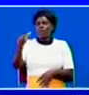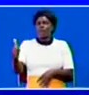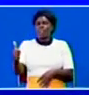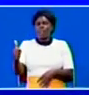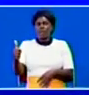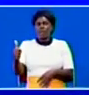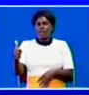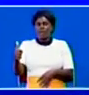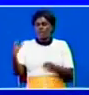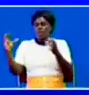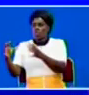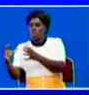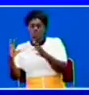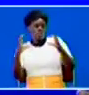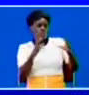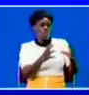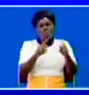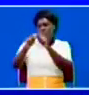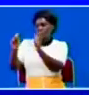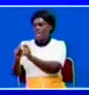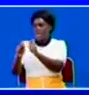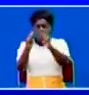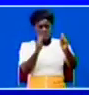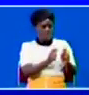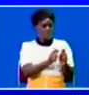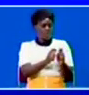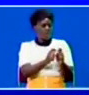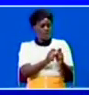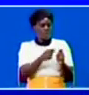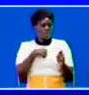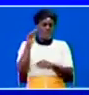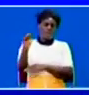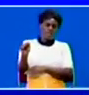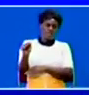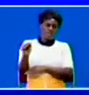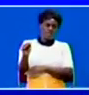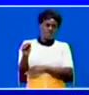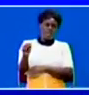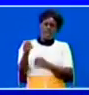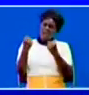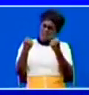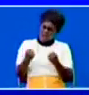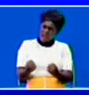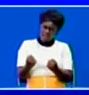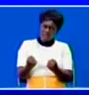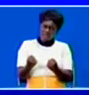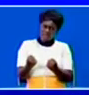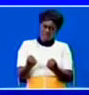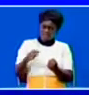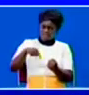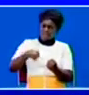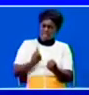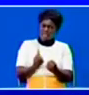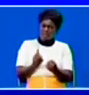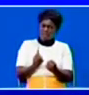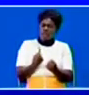stereotypes of this party that and this tribe that. That is why I still ask, is it so difficult for us in this country to